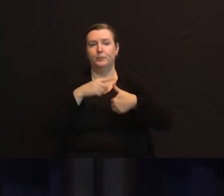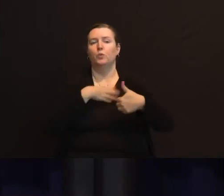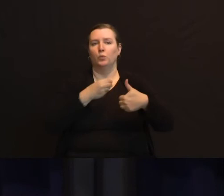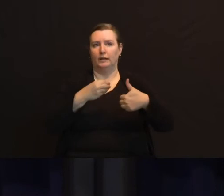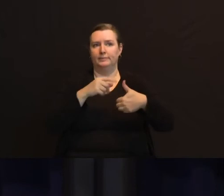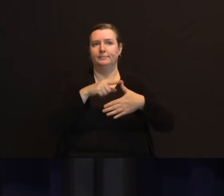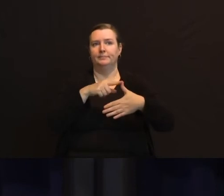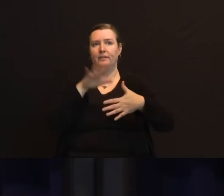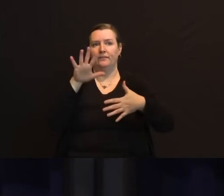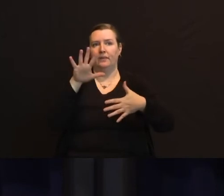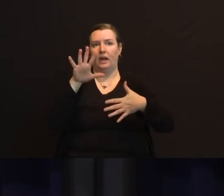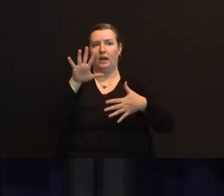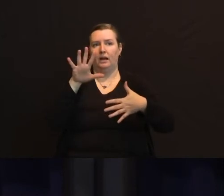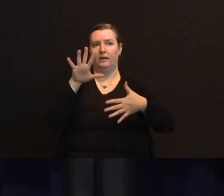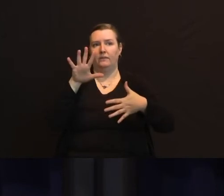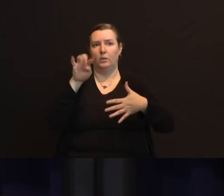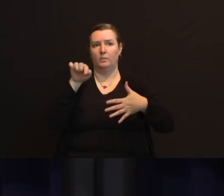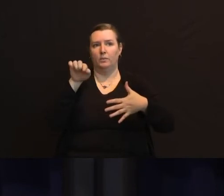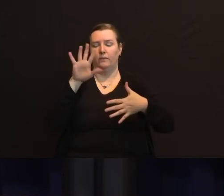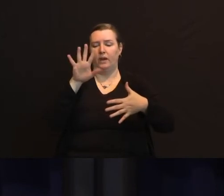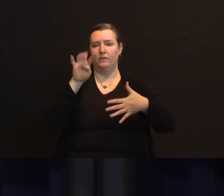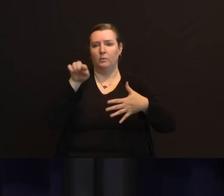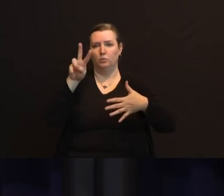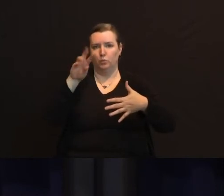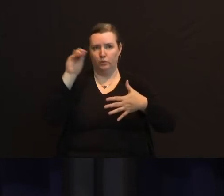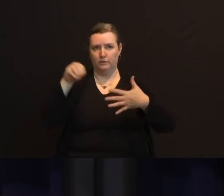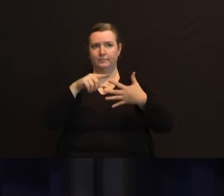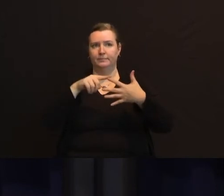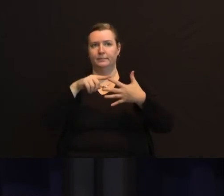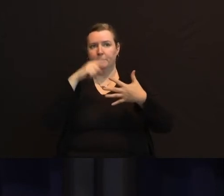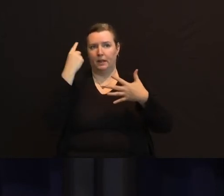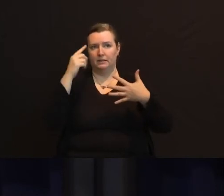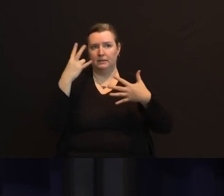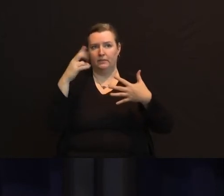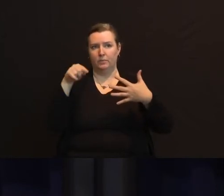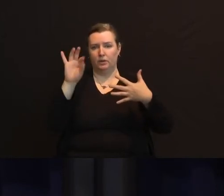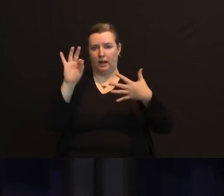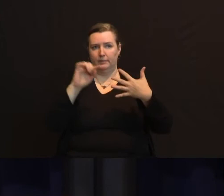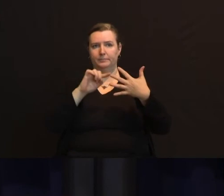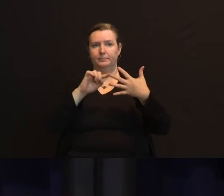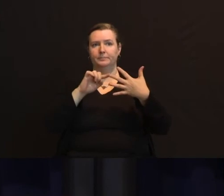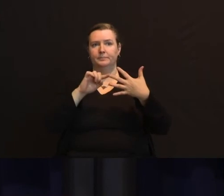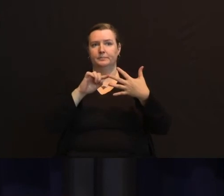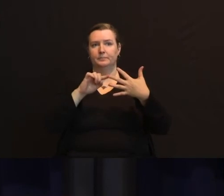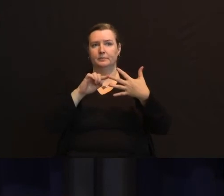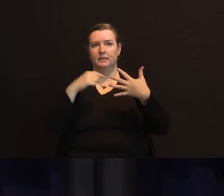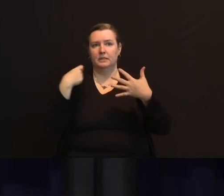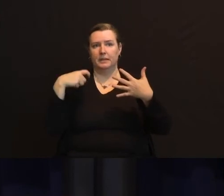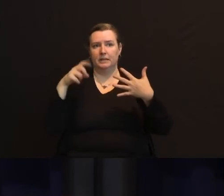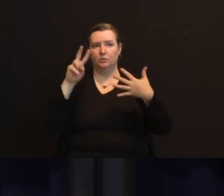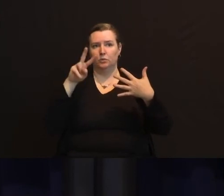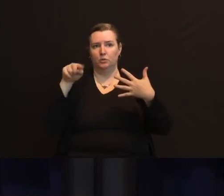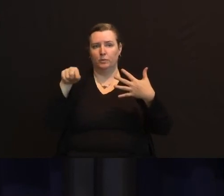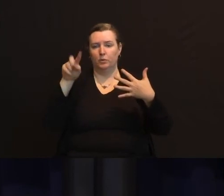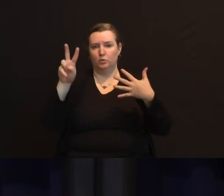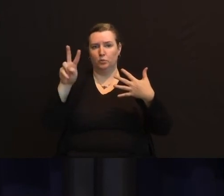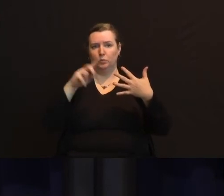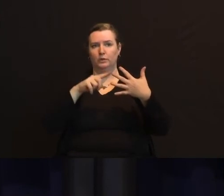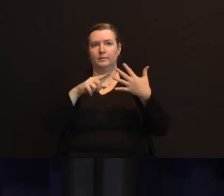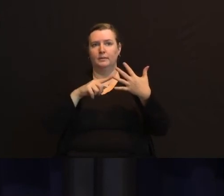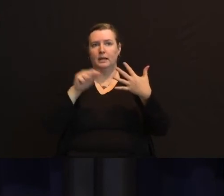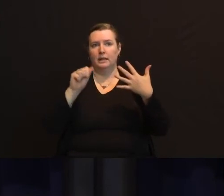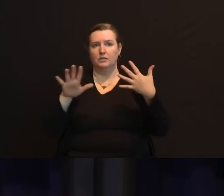white, 54.2%, Black, 17.9%, Hispanic, 20.2%, Asian,